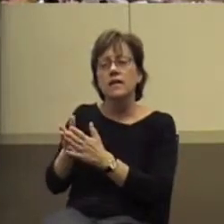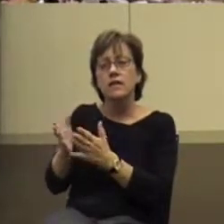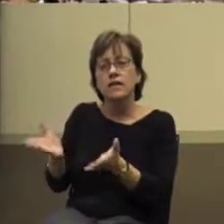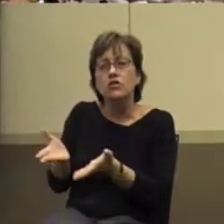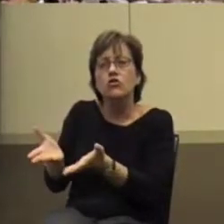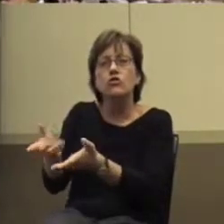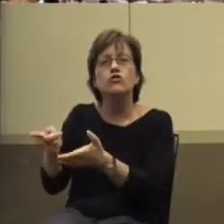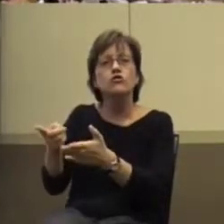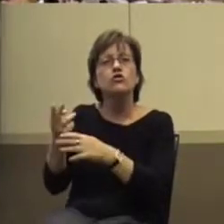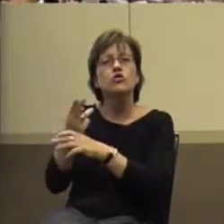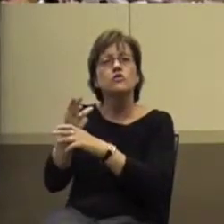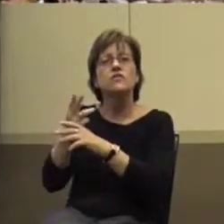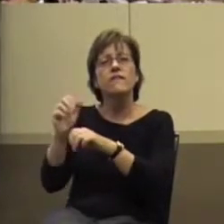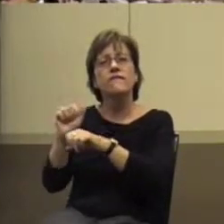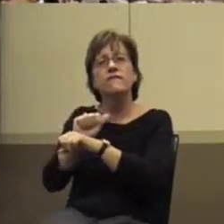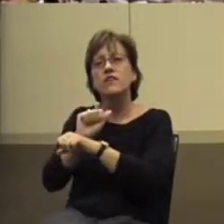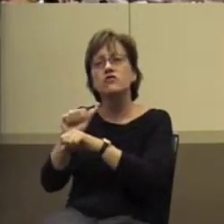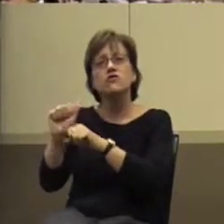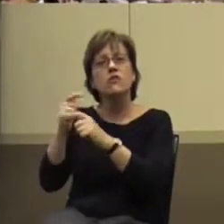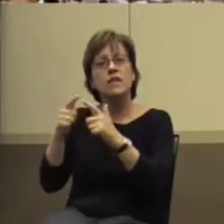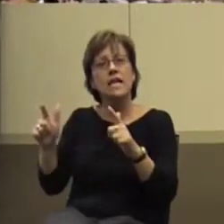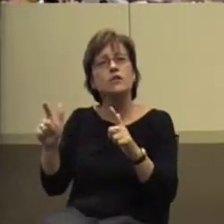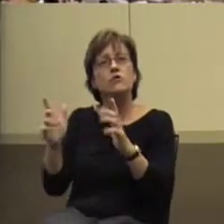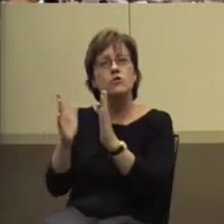request. Anything else?